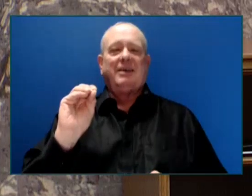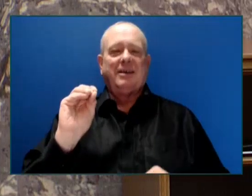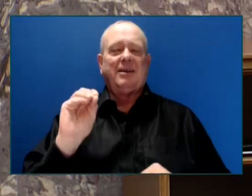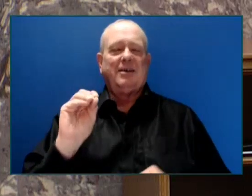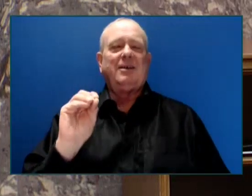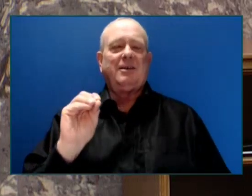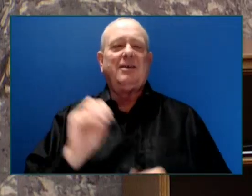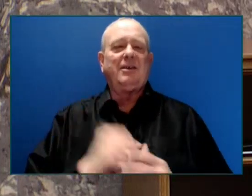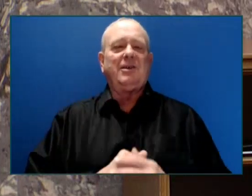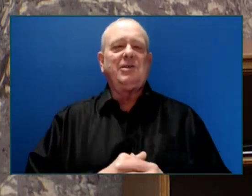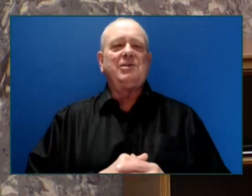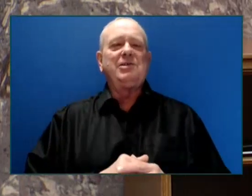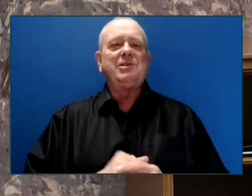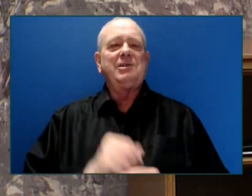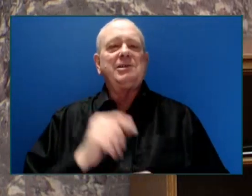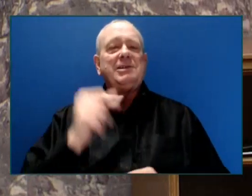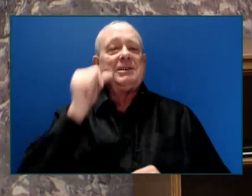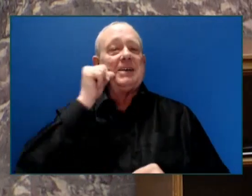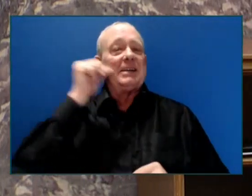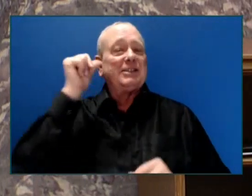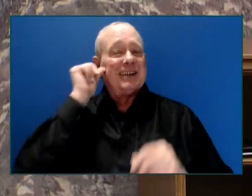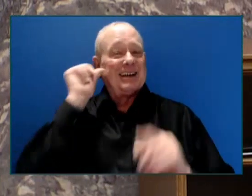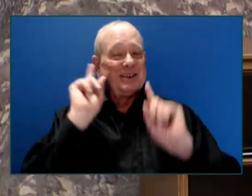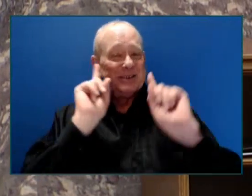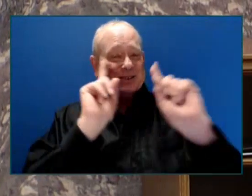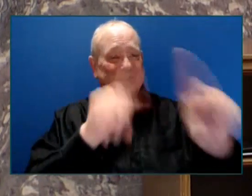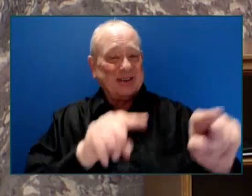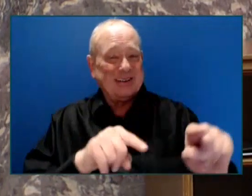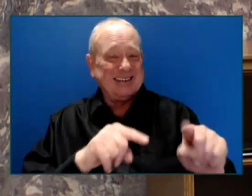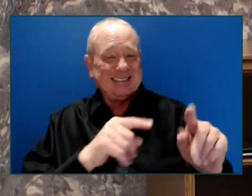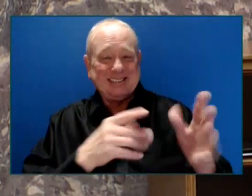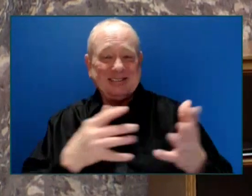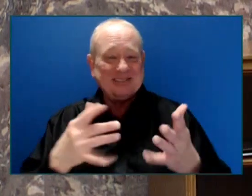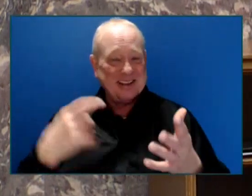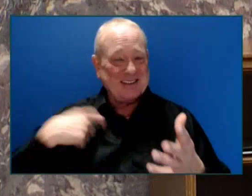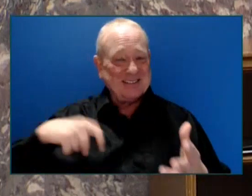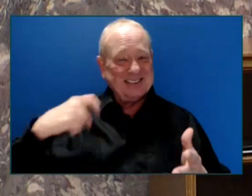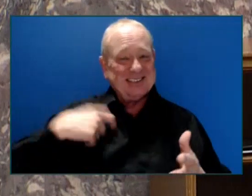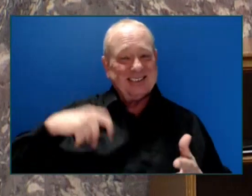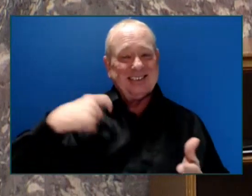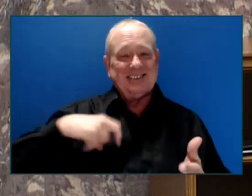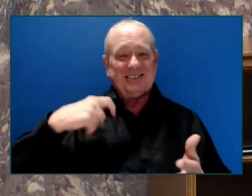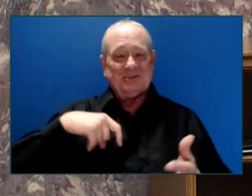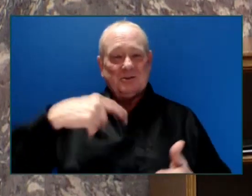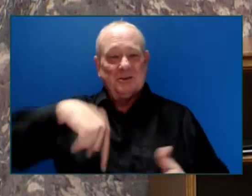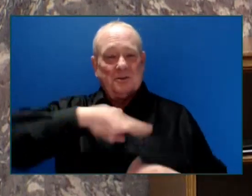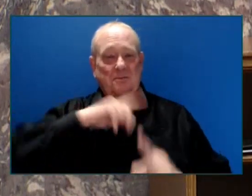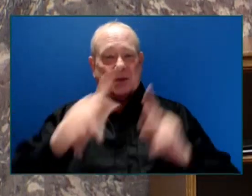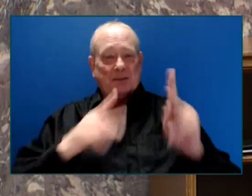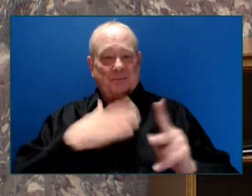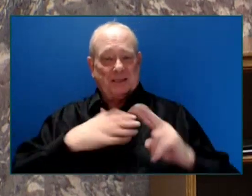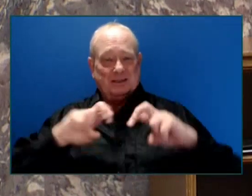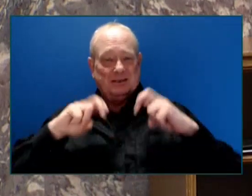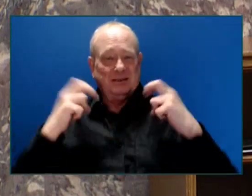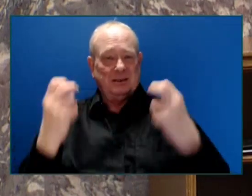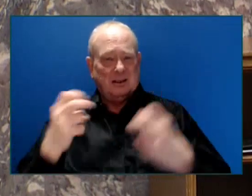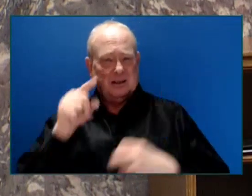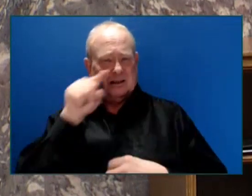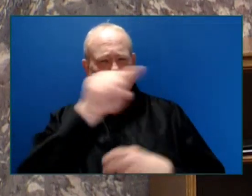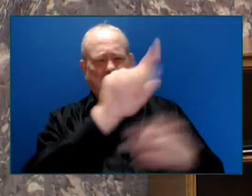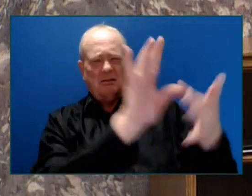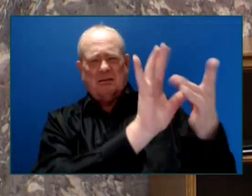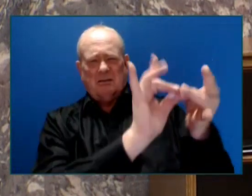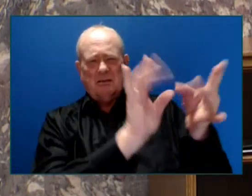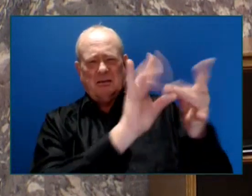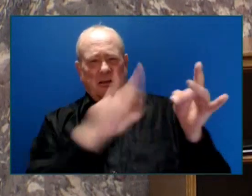was at in speaking to the people at my table and their response to this new housing plan. I'd